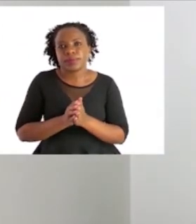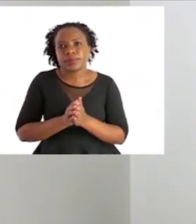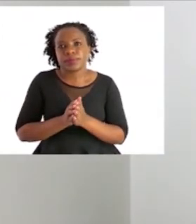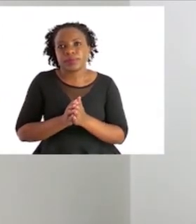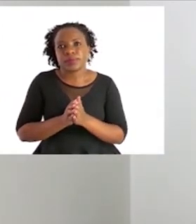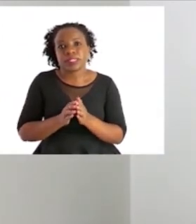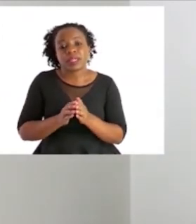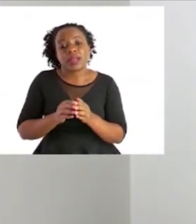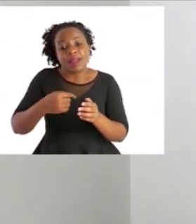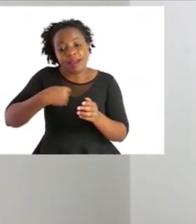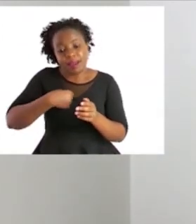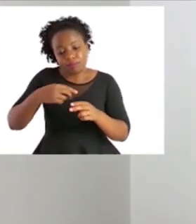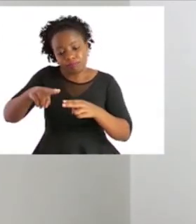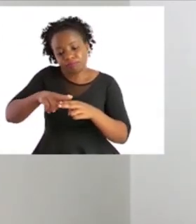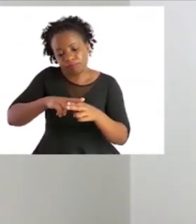have used the word,